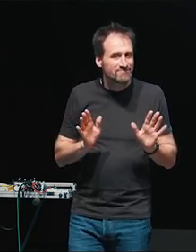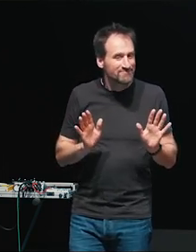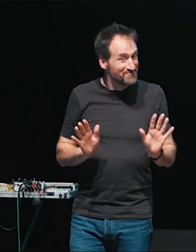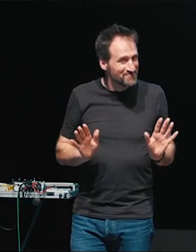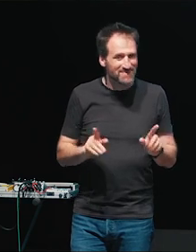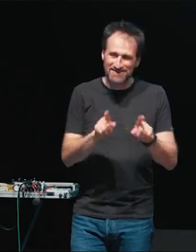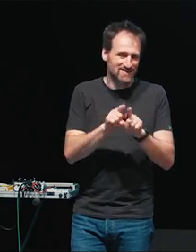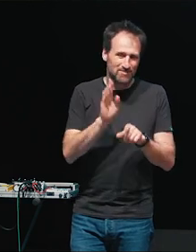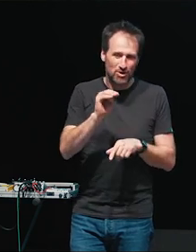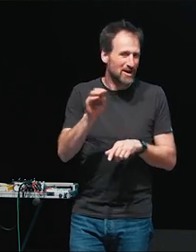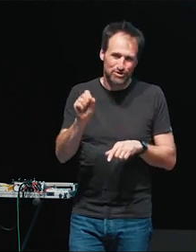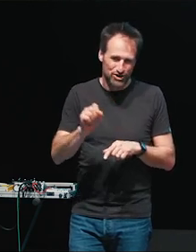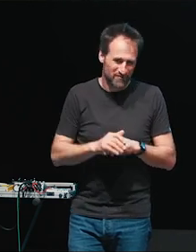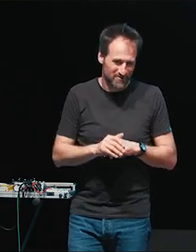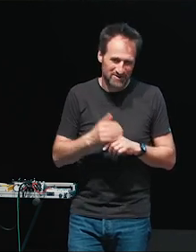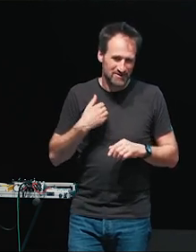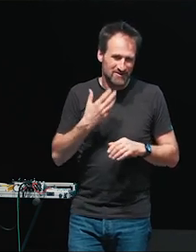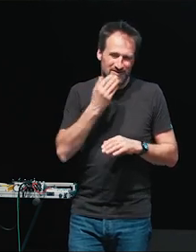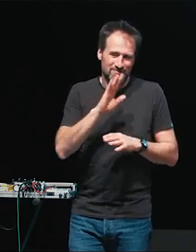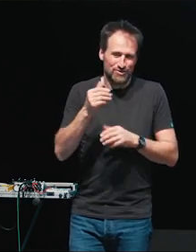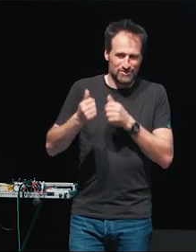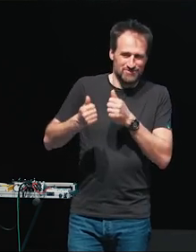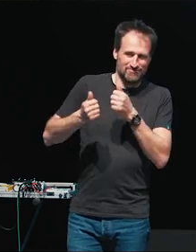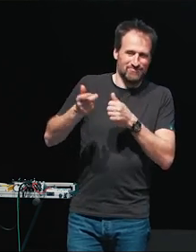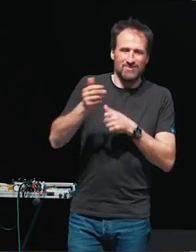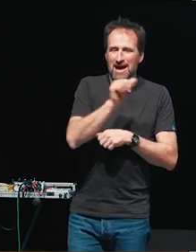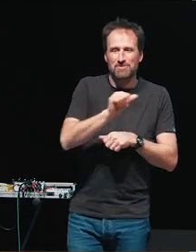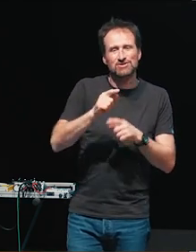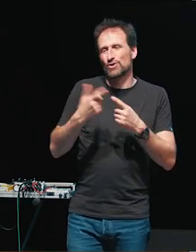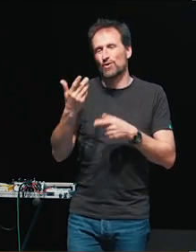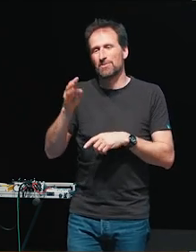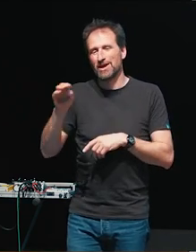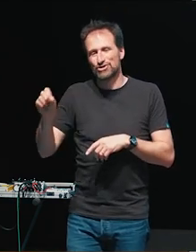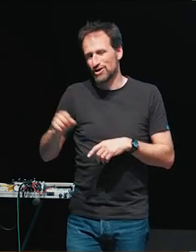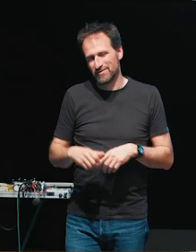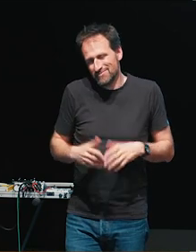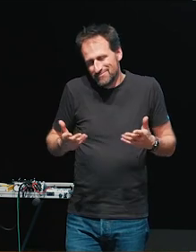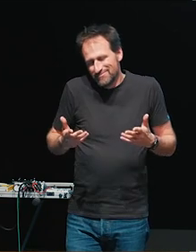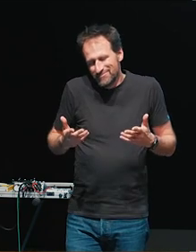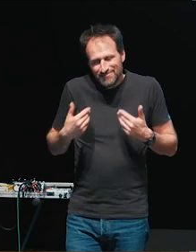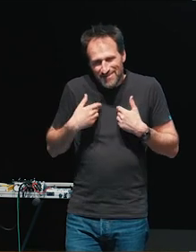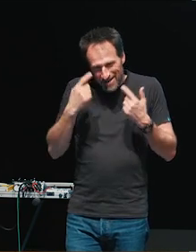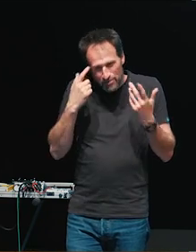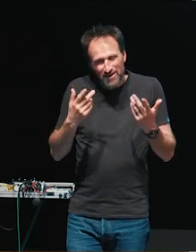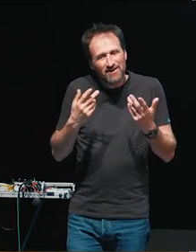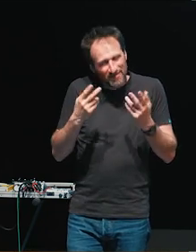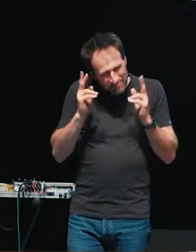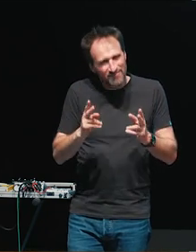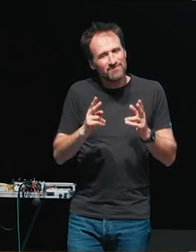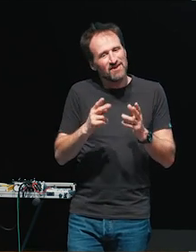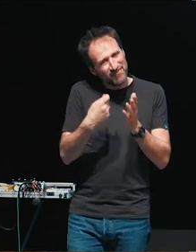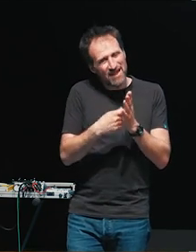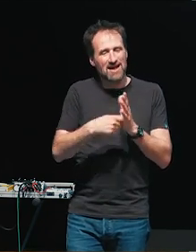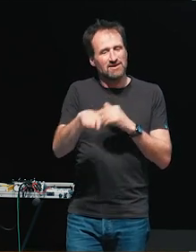is the case for Microsoft as well. I'm not competing with just Amazon. All of the serverless providers. This is a valid criticism. And like